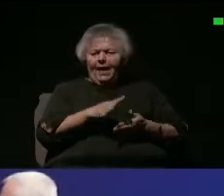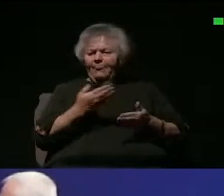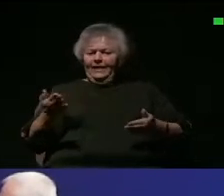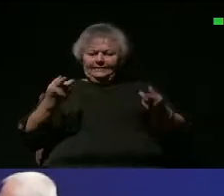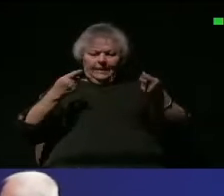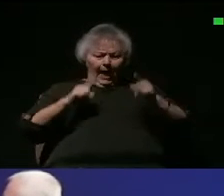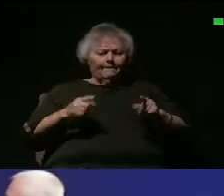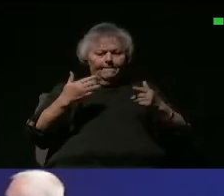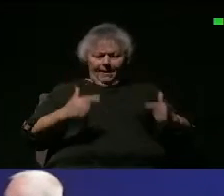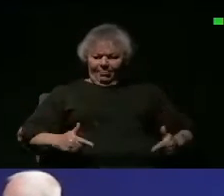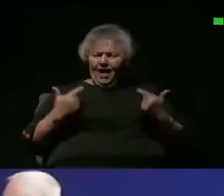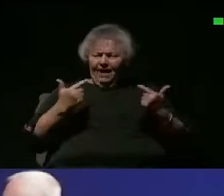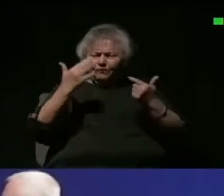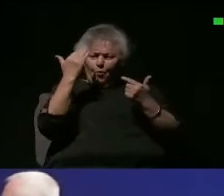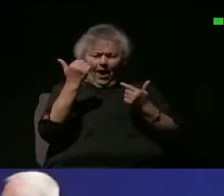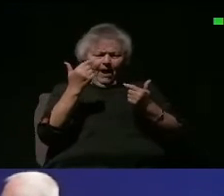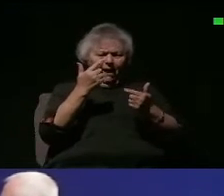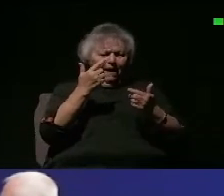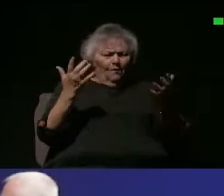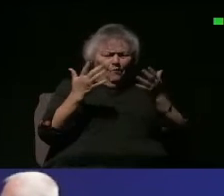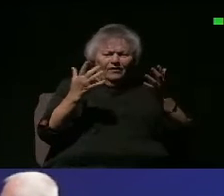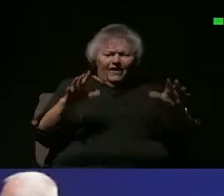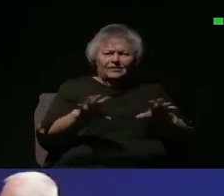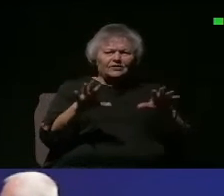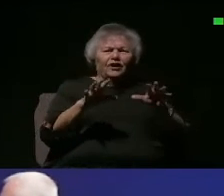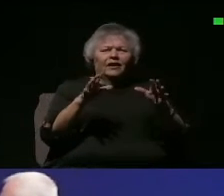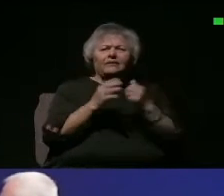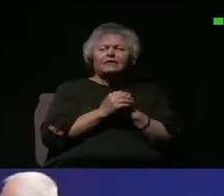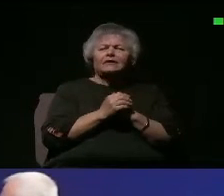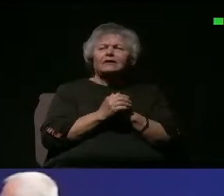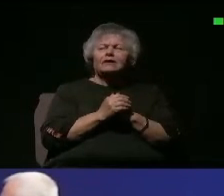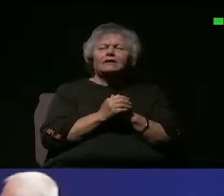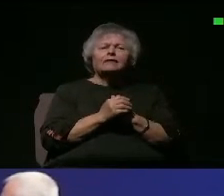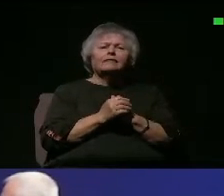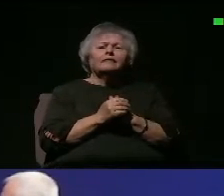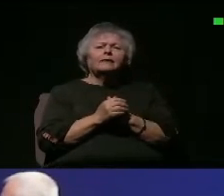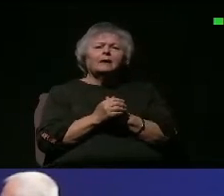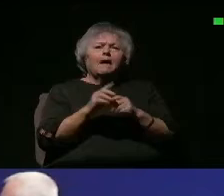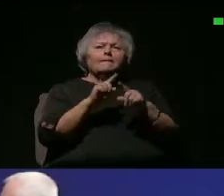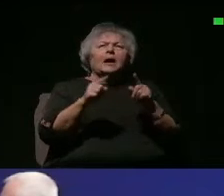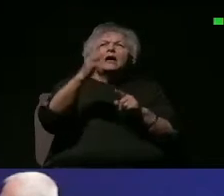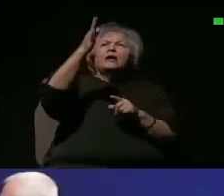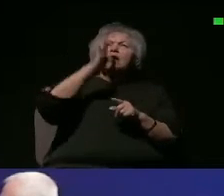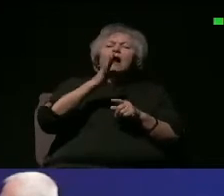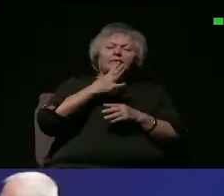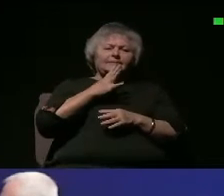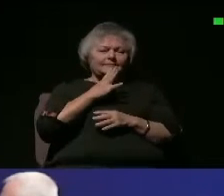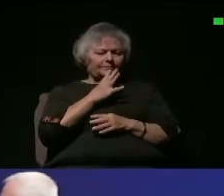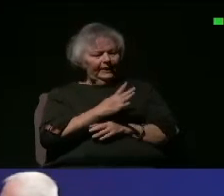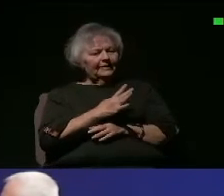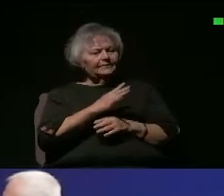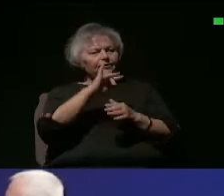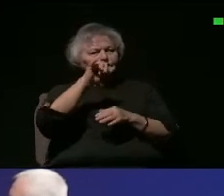that shows up that tries to help him figure it out, to discover what has he done to deserve his fate. But when God speaks at the end of the